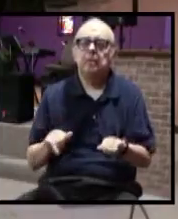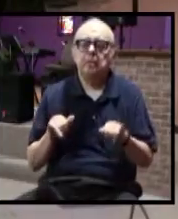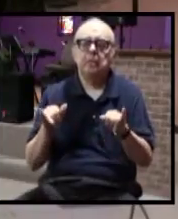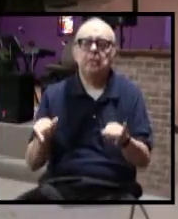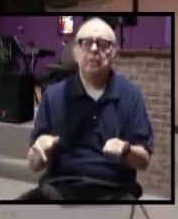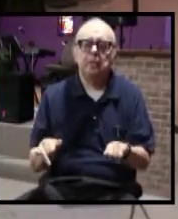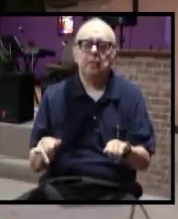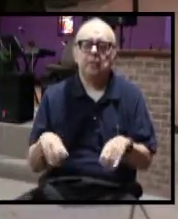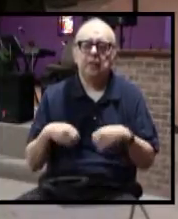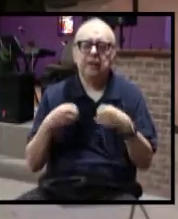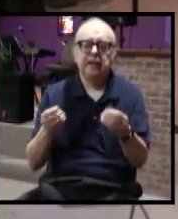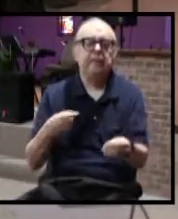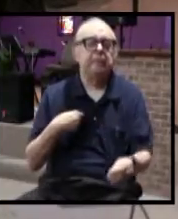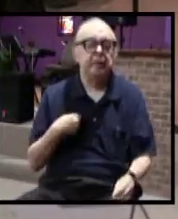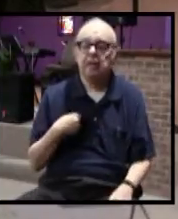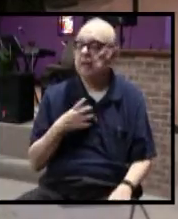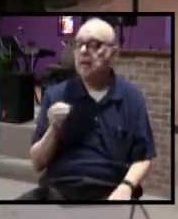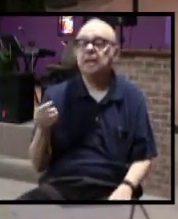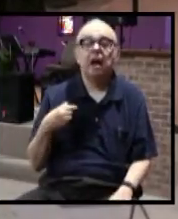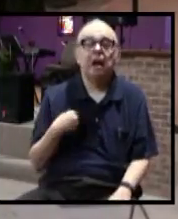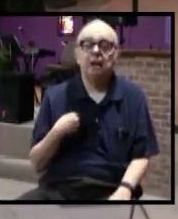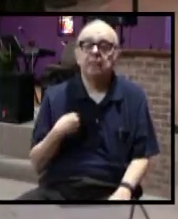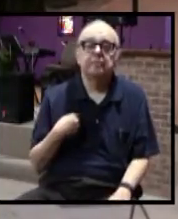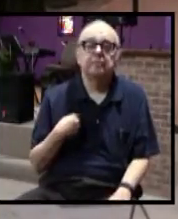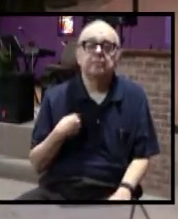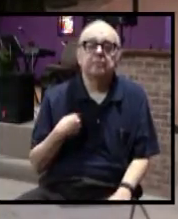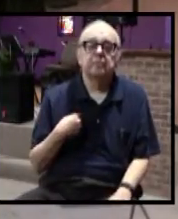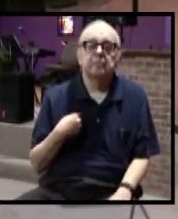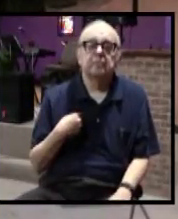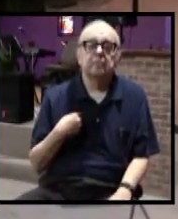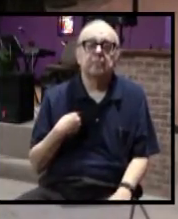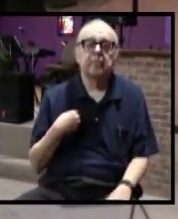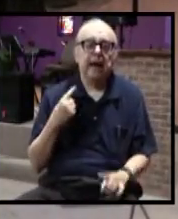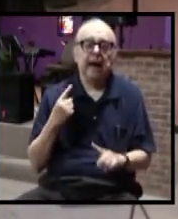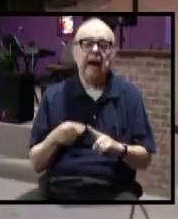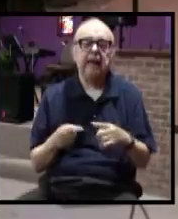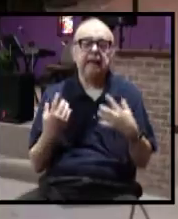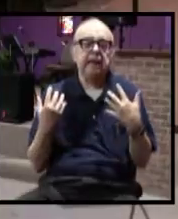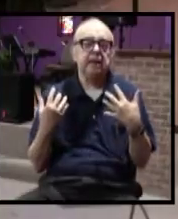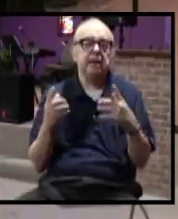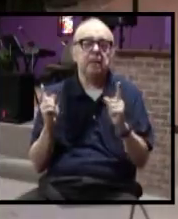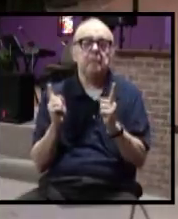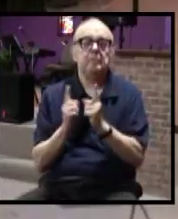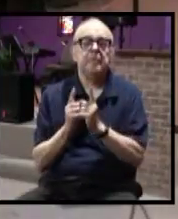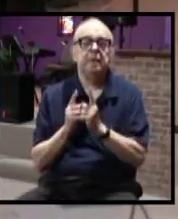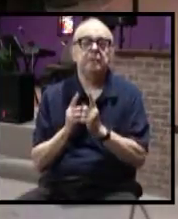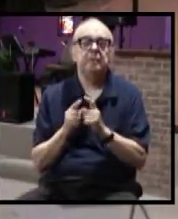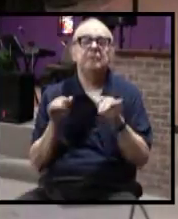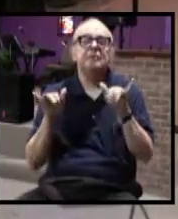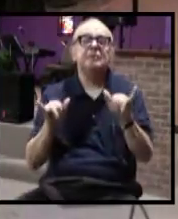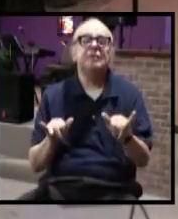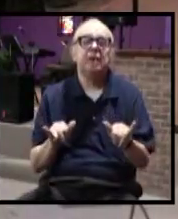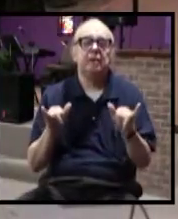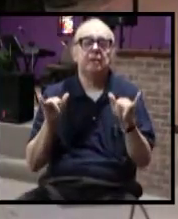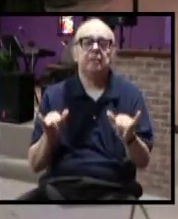There's standards that everybody wants to sit for me and I just, I can't meet them.